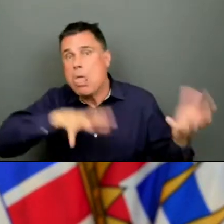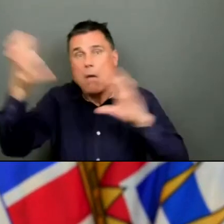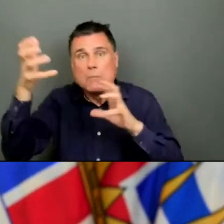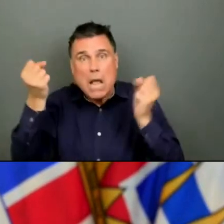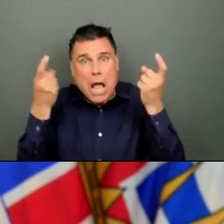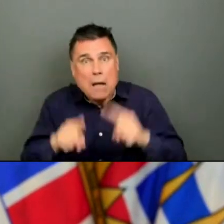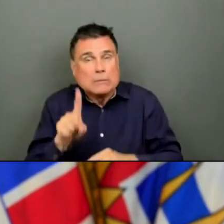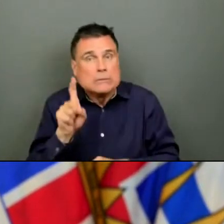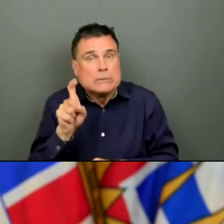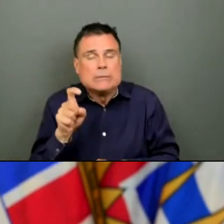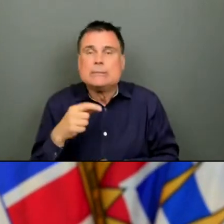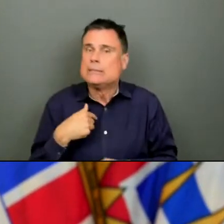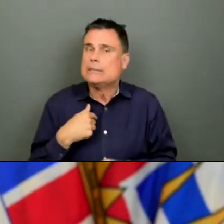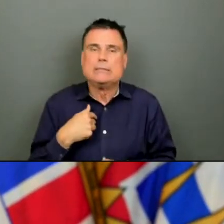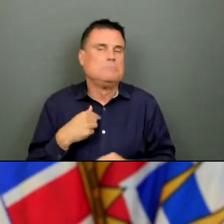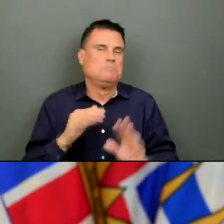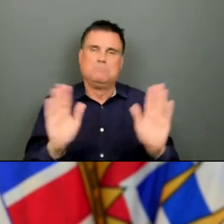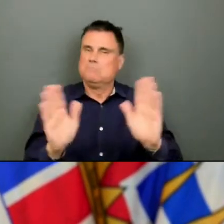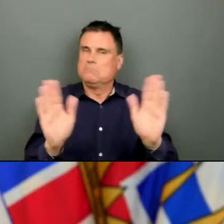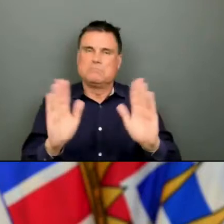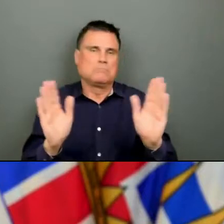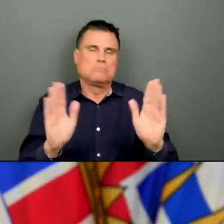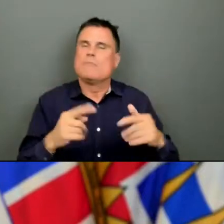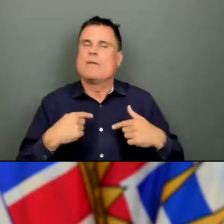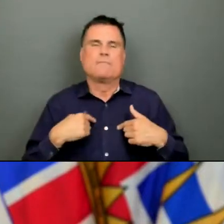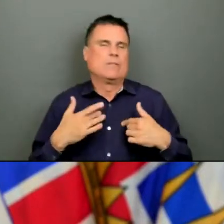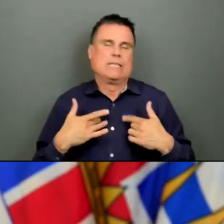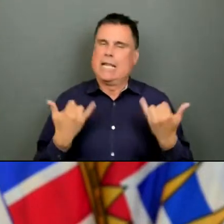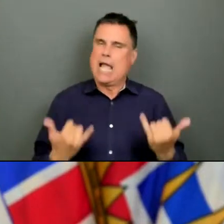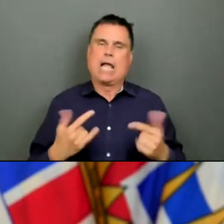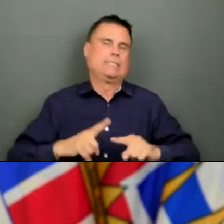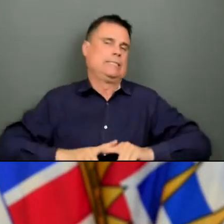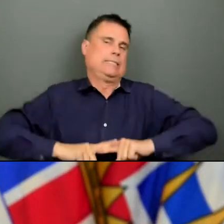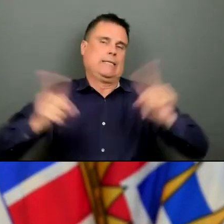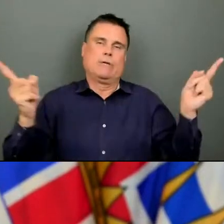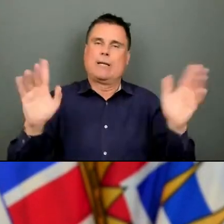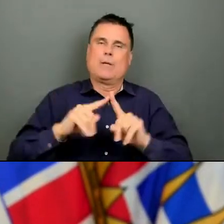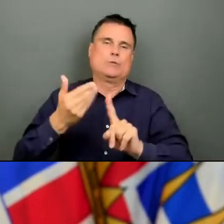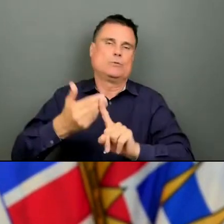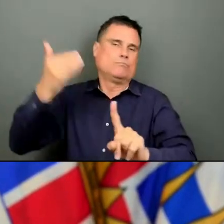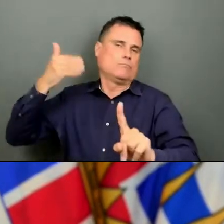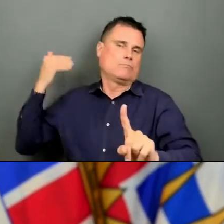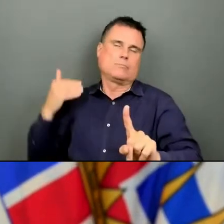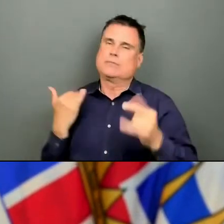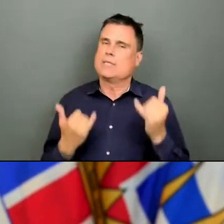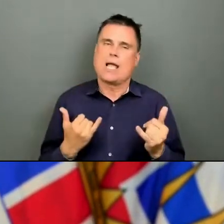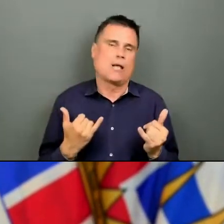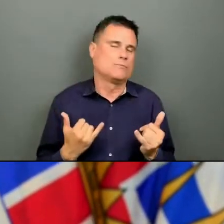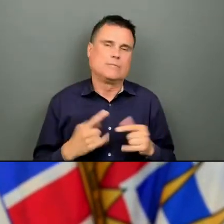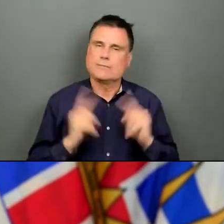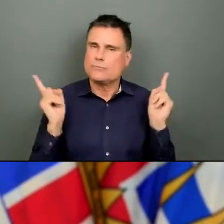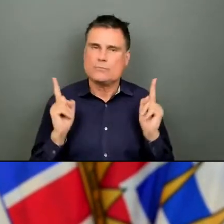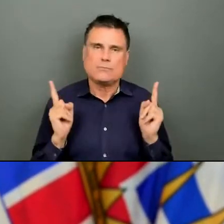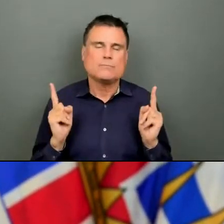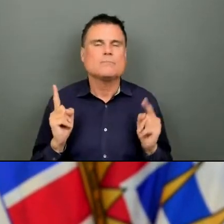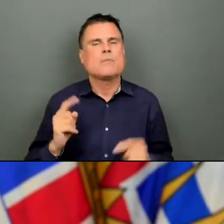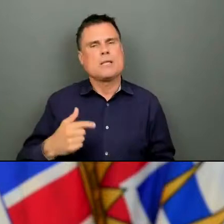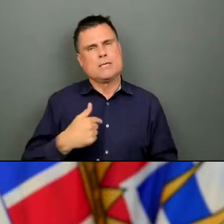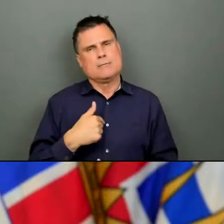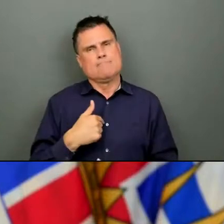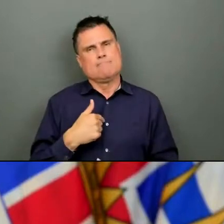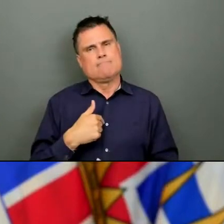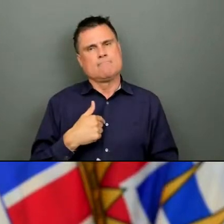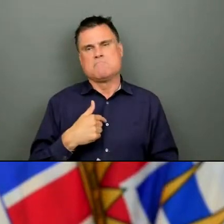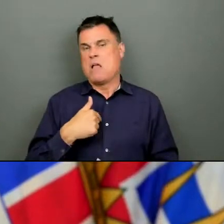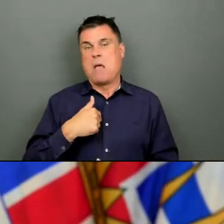We are in a different place, and it is because, I'm not given to hyperbole, but because these